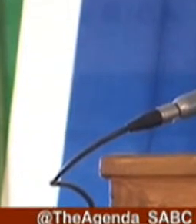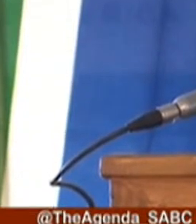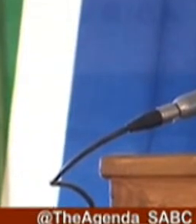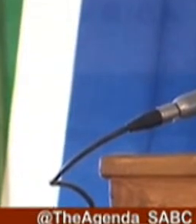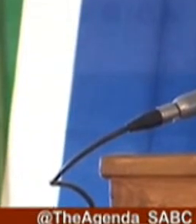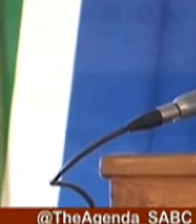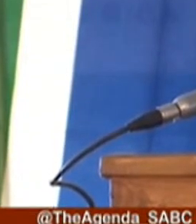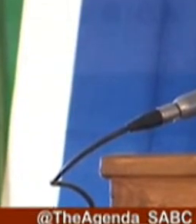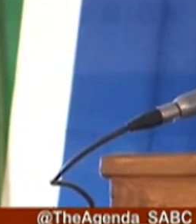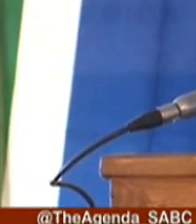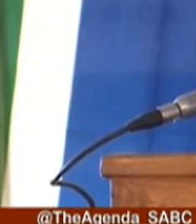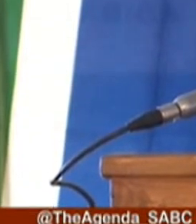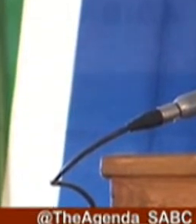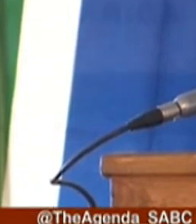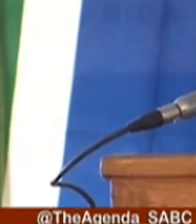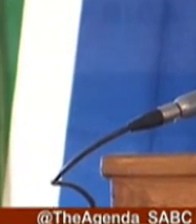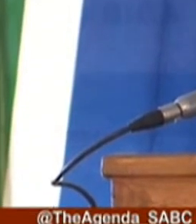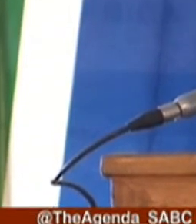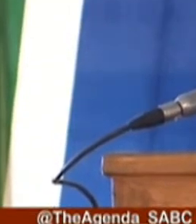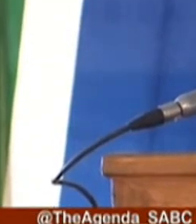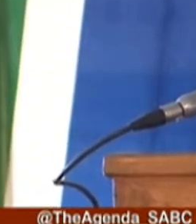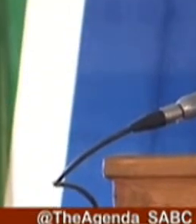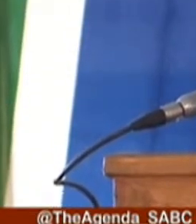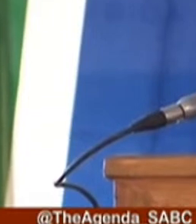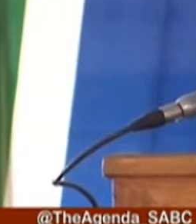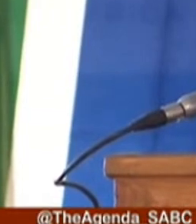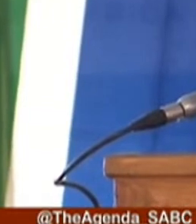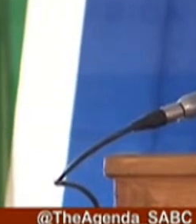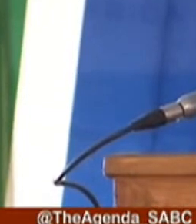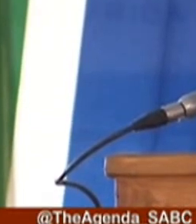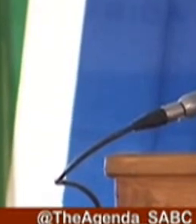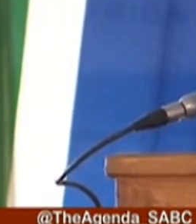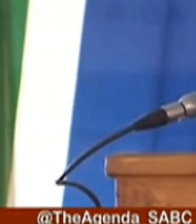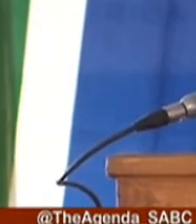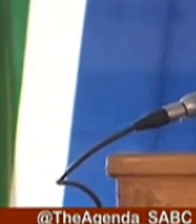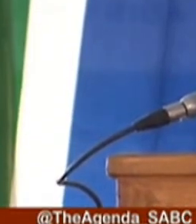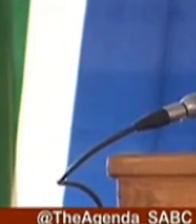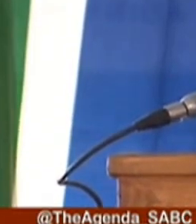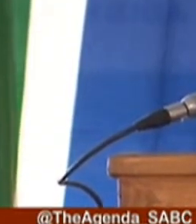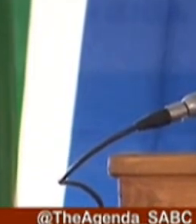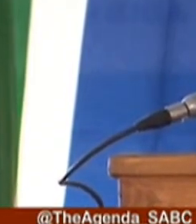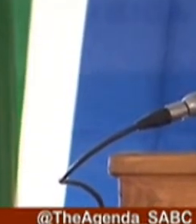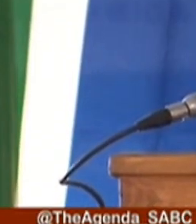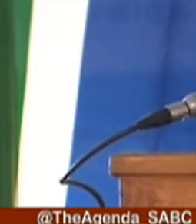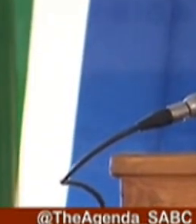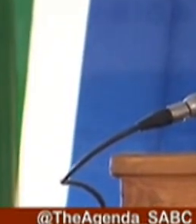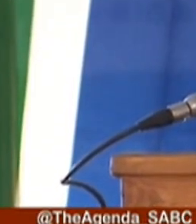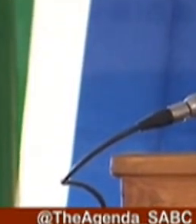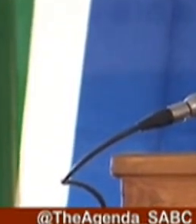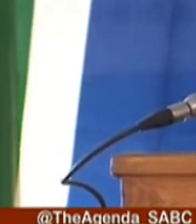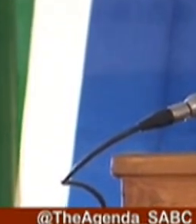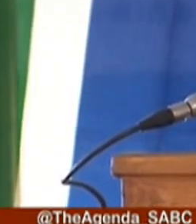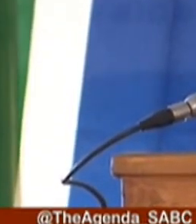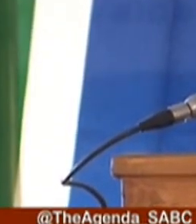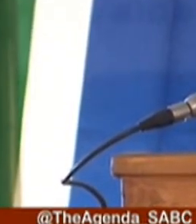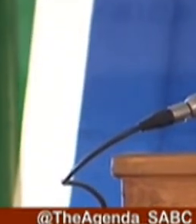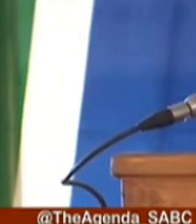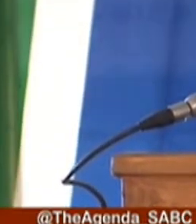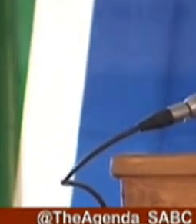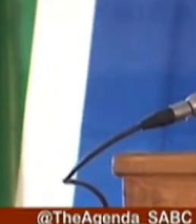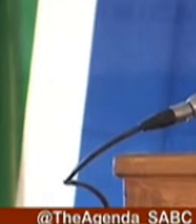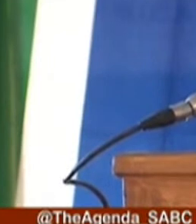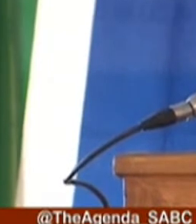new democracy, our birth certificate came to define who we truly are. Decades from today,